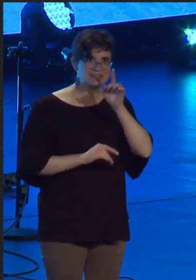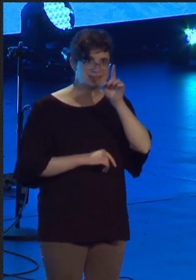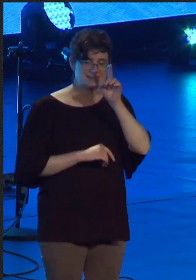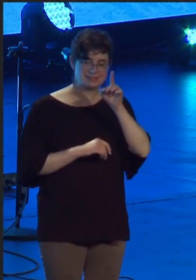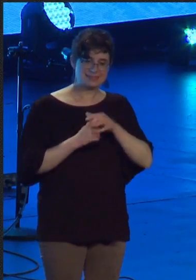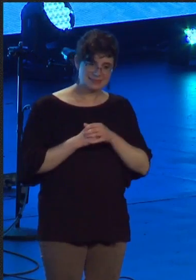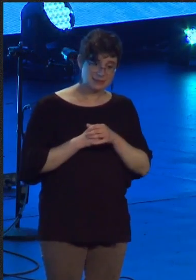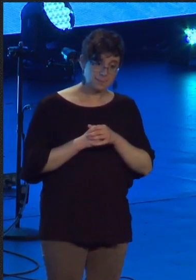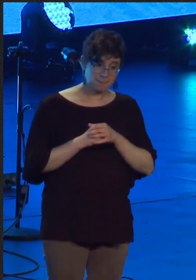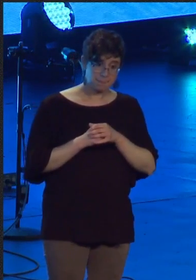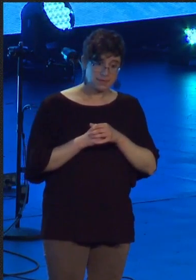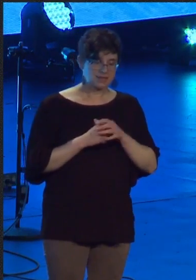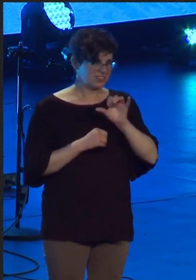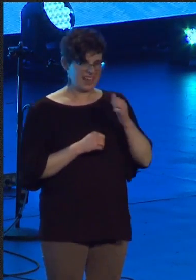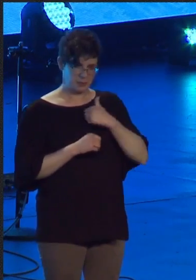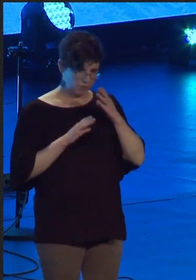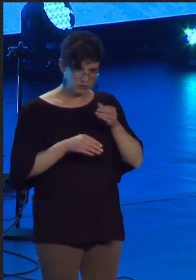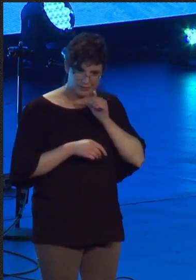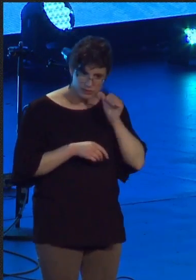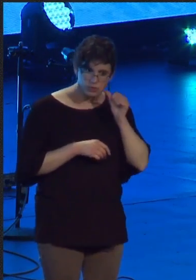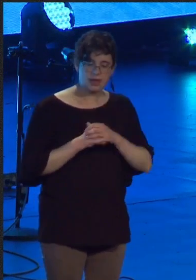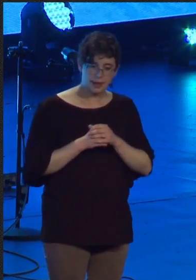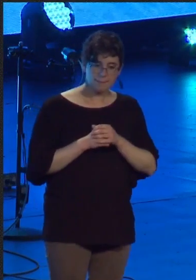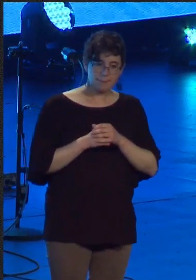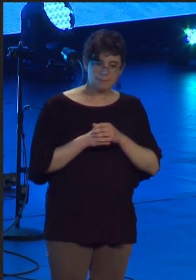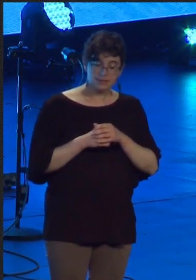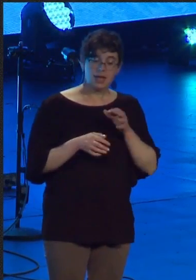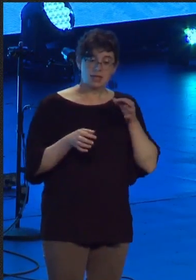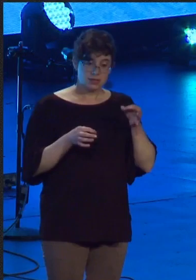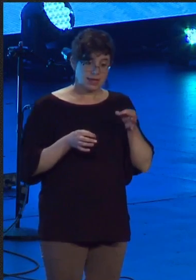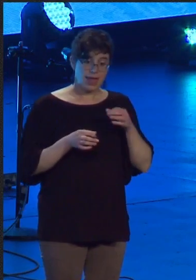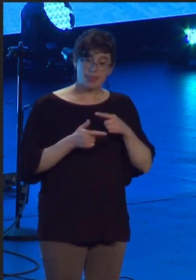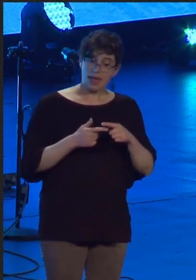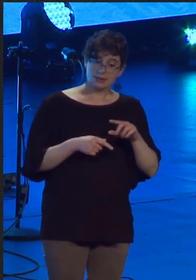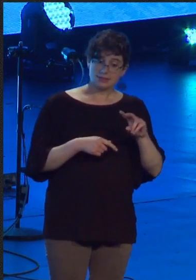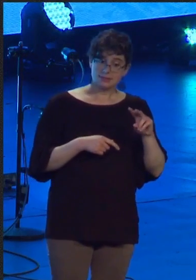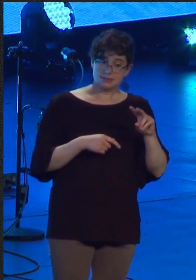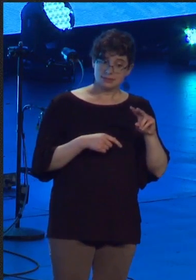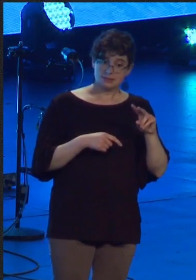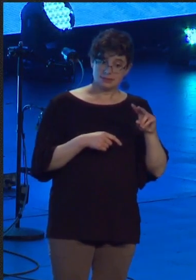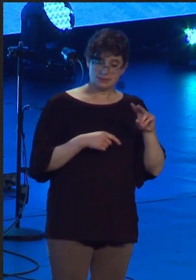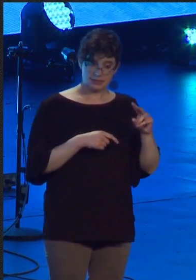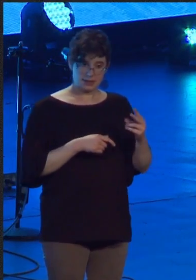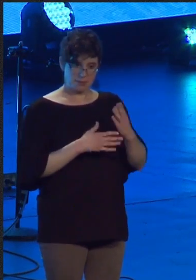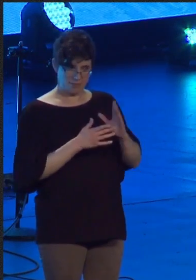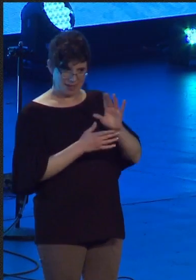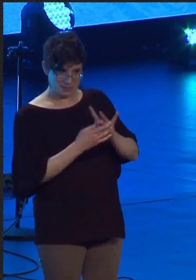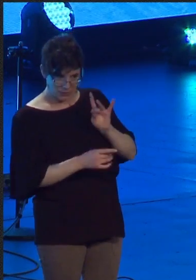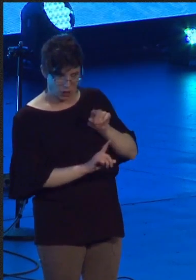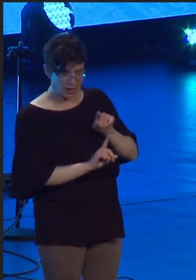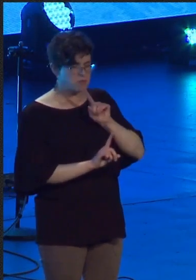pietistic element you described yesterday. And then the other part is this irenic spirit, which was kind of the second half of your talk. And I've come back to appreciate